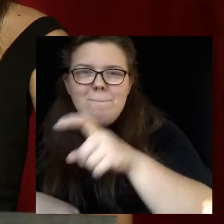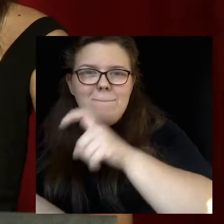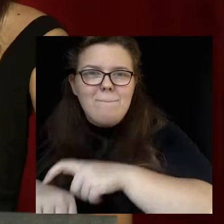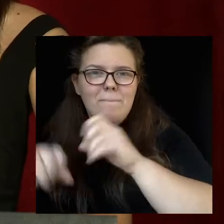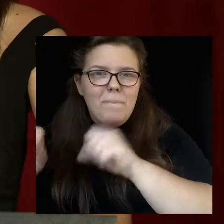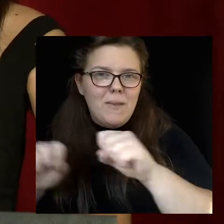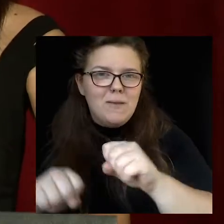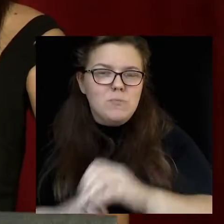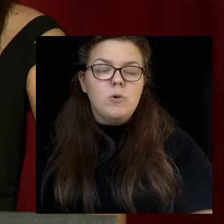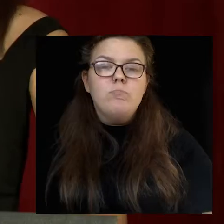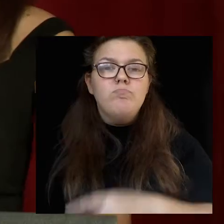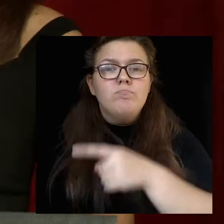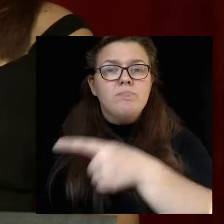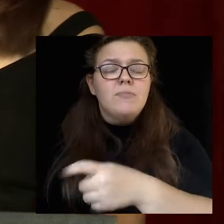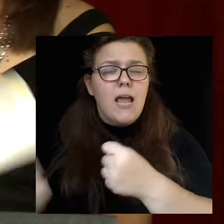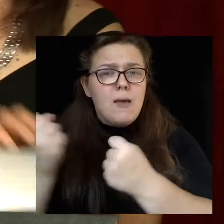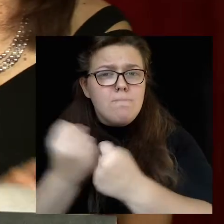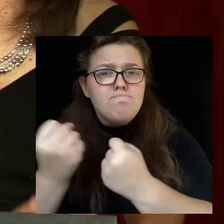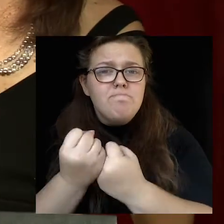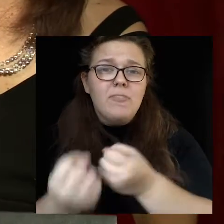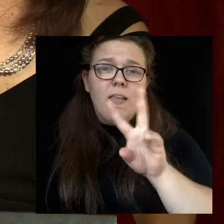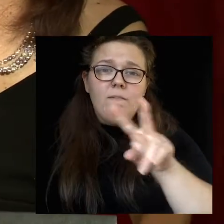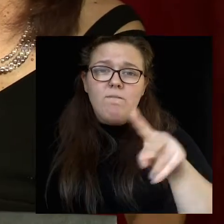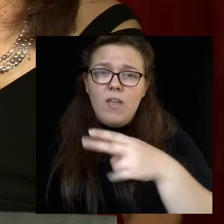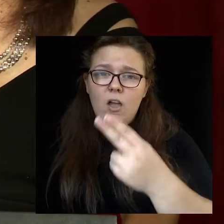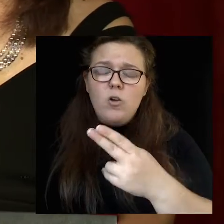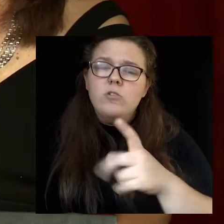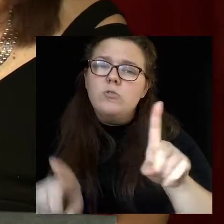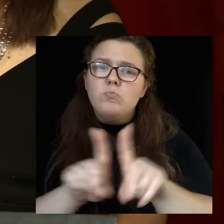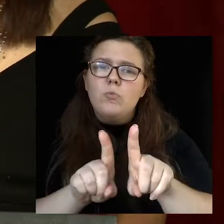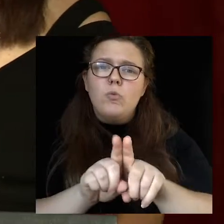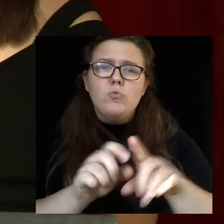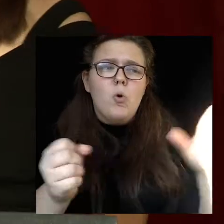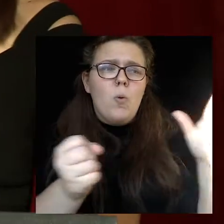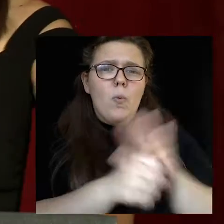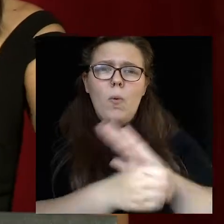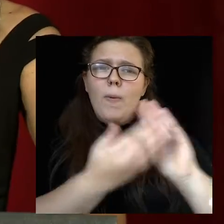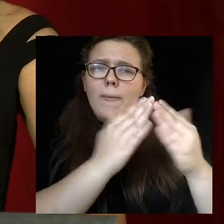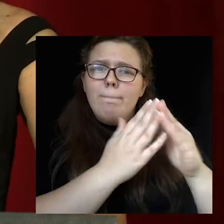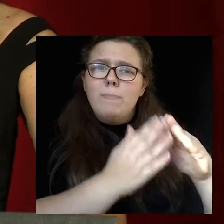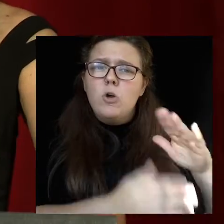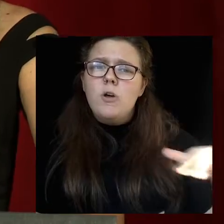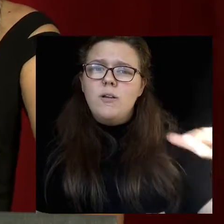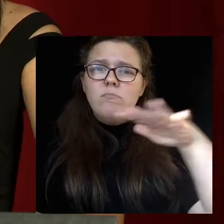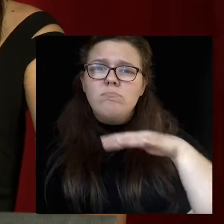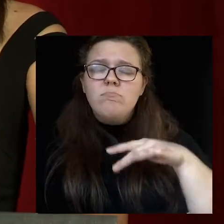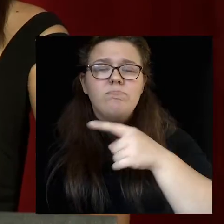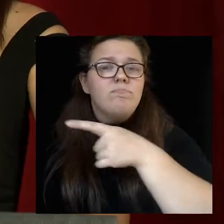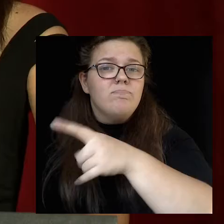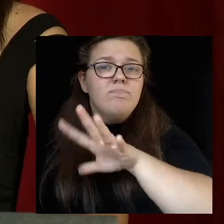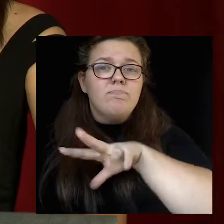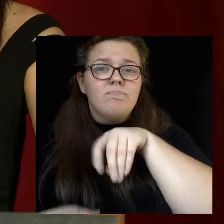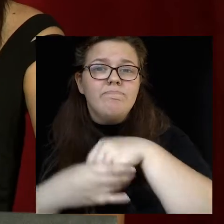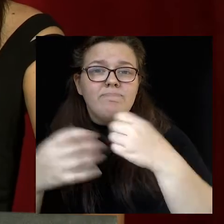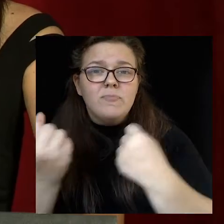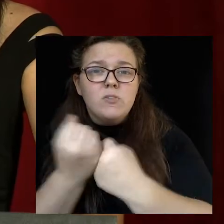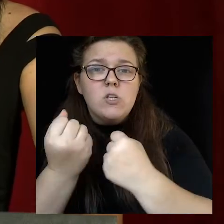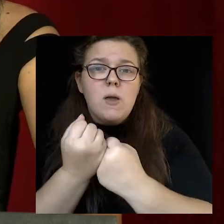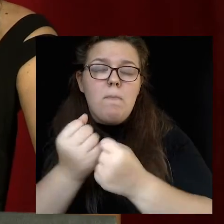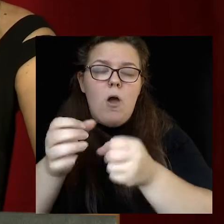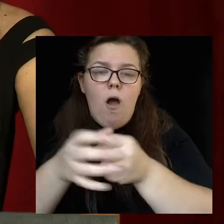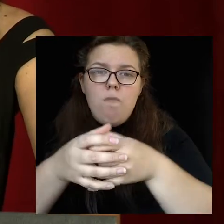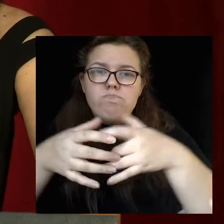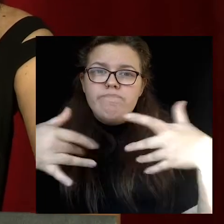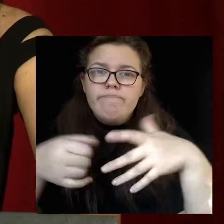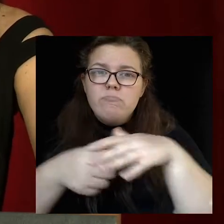get away with it. He is a big cheerleader, not only for Vera House, but for the entire community. And he is engaged in supporting